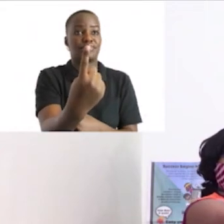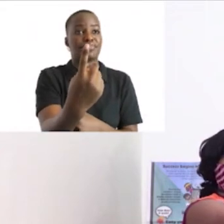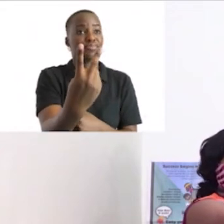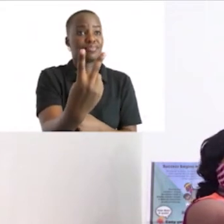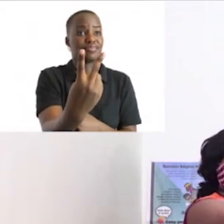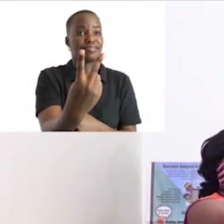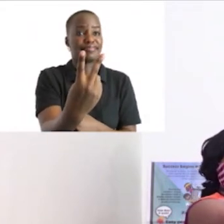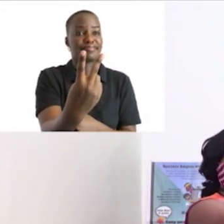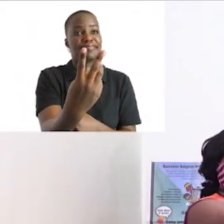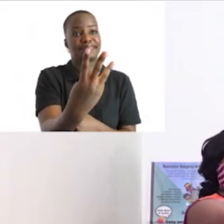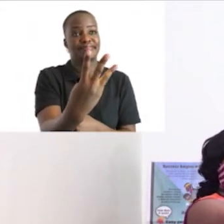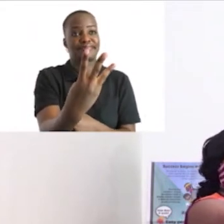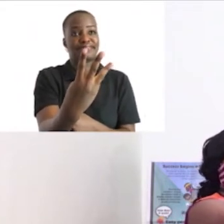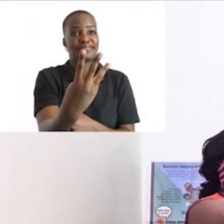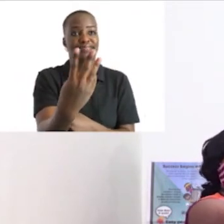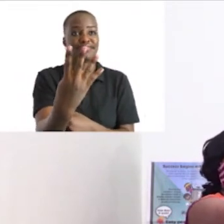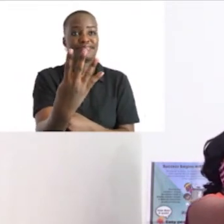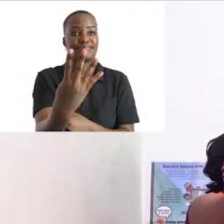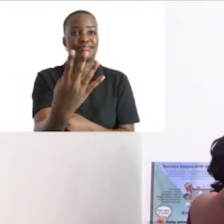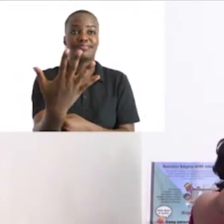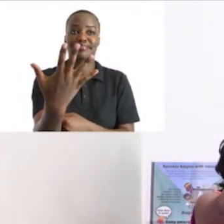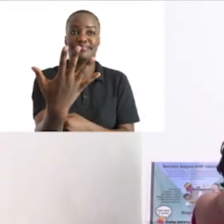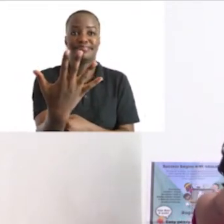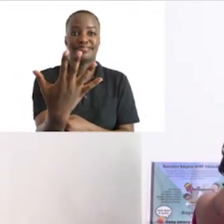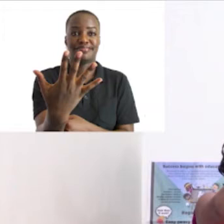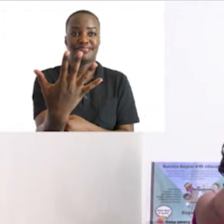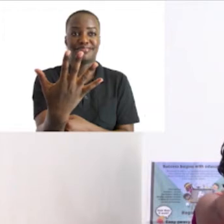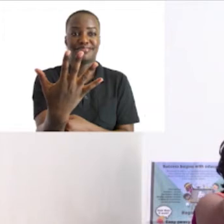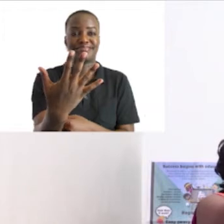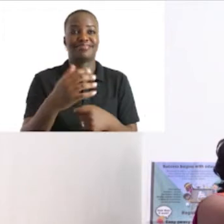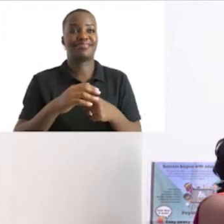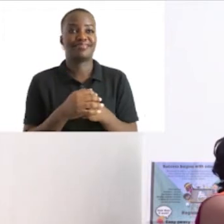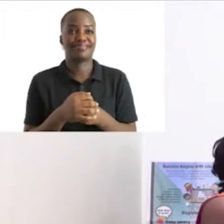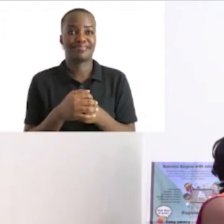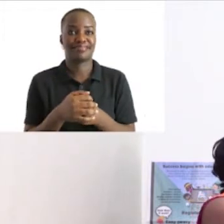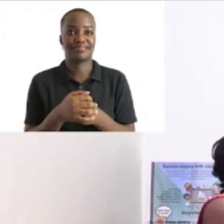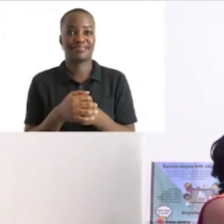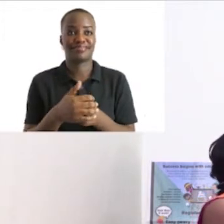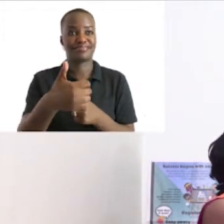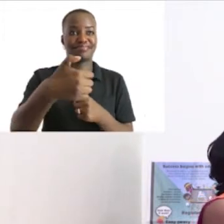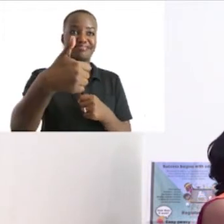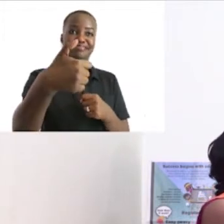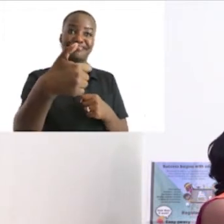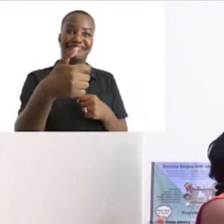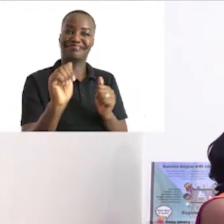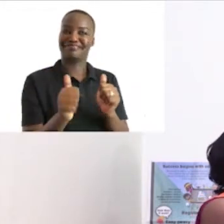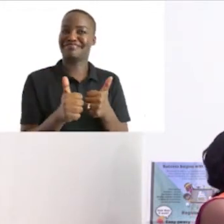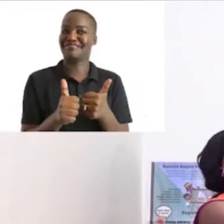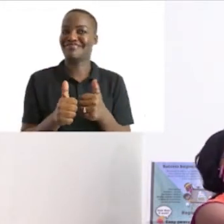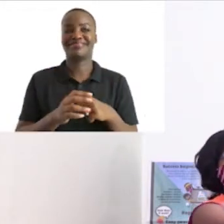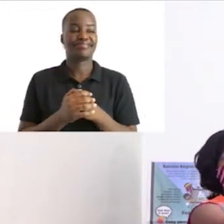2, 3, 4, and 5. Wiggle your thumb. Very